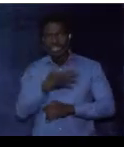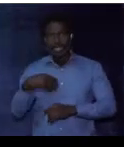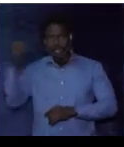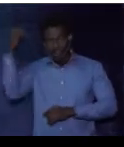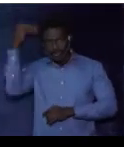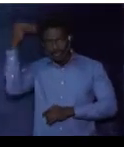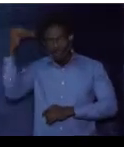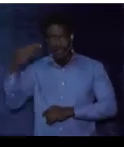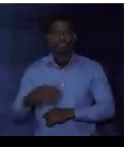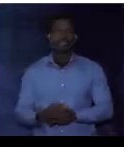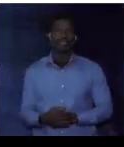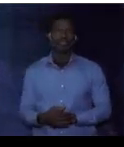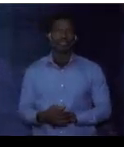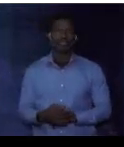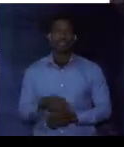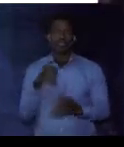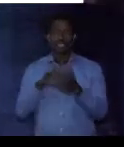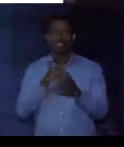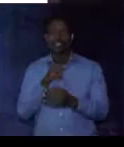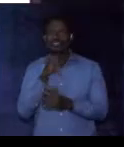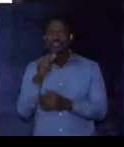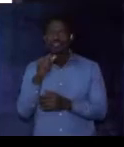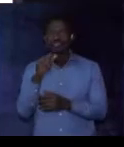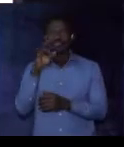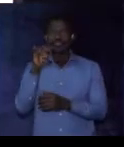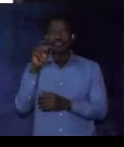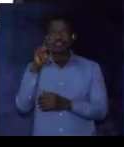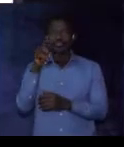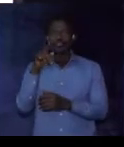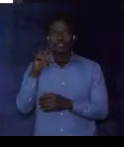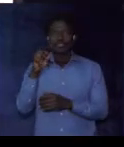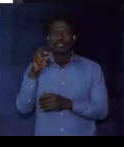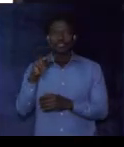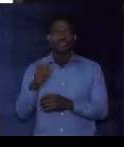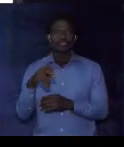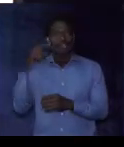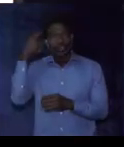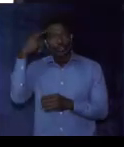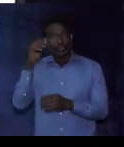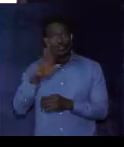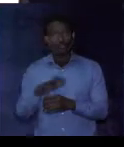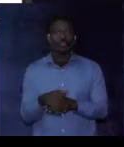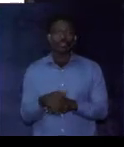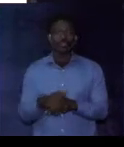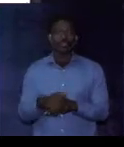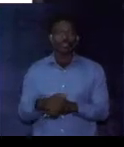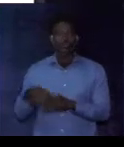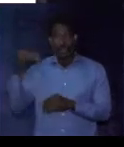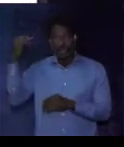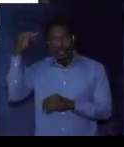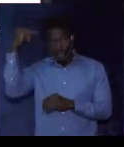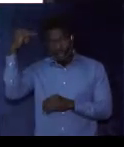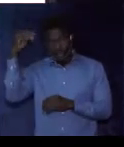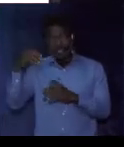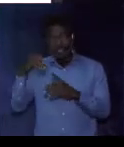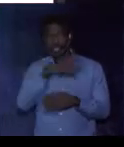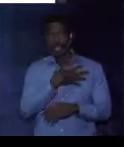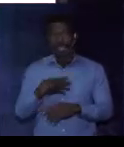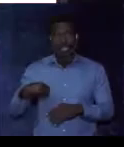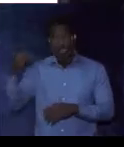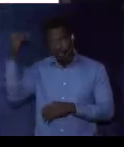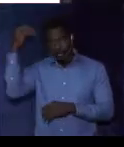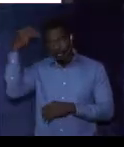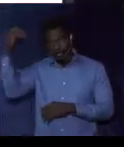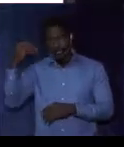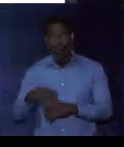opinion. It is a non-fiction exercise for the expression of your ideas and opinion. You want to know